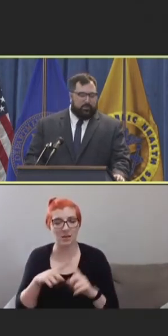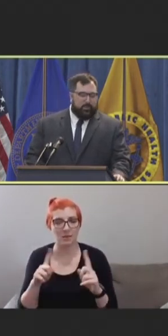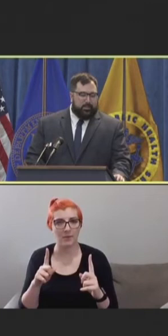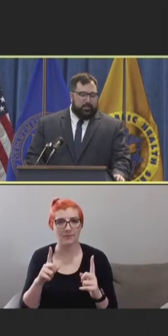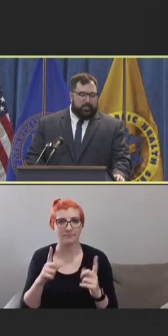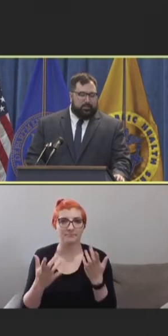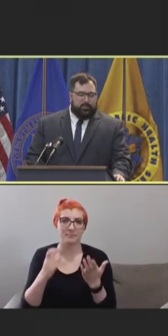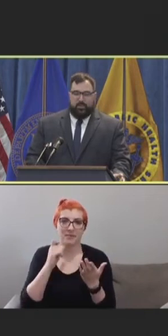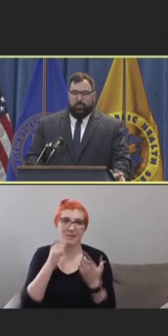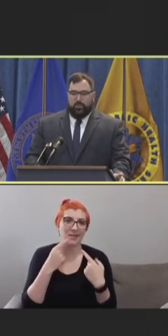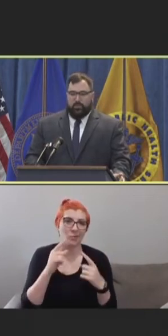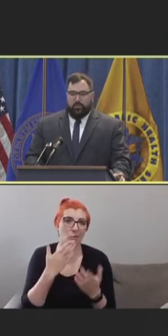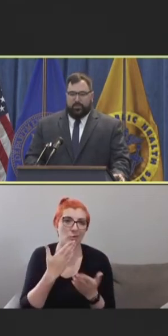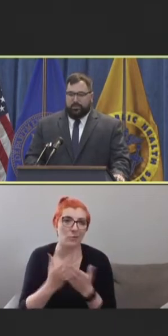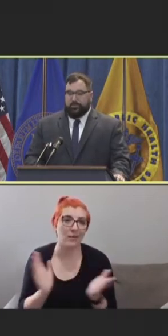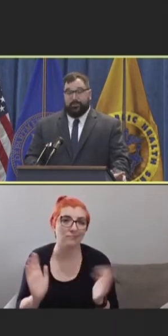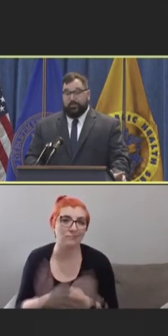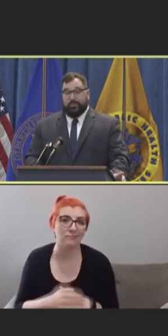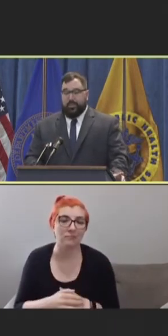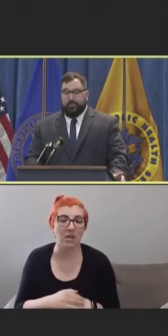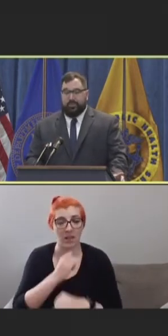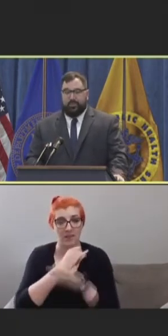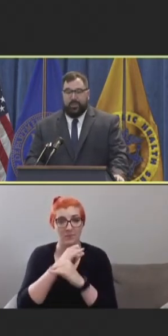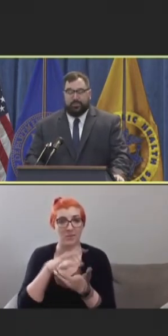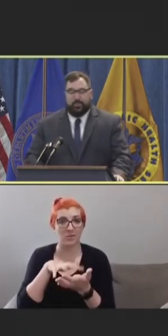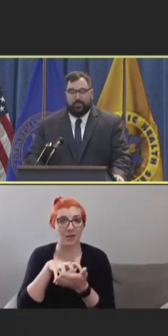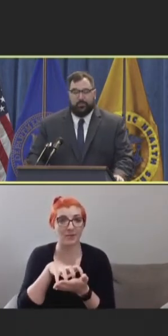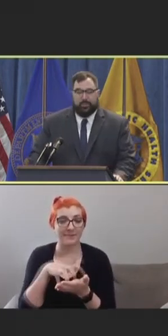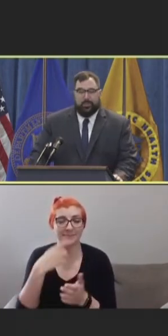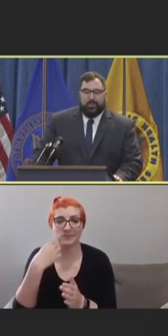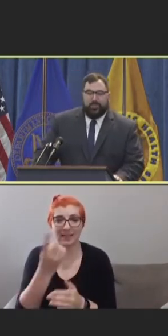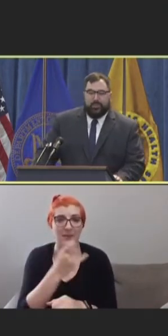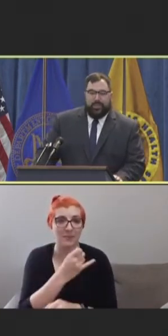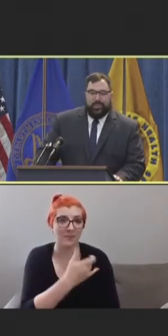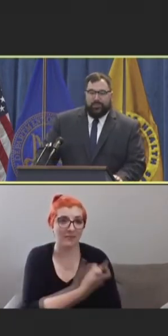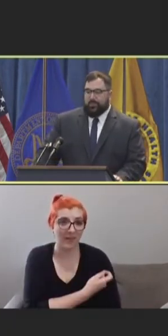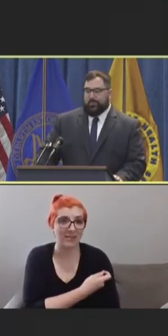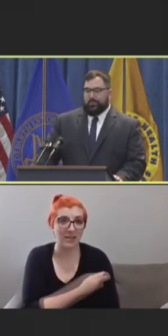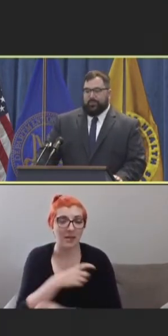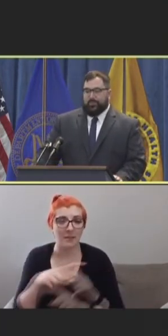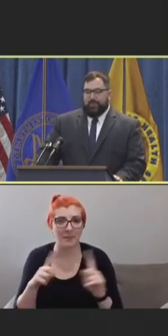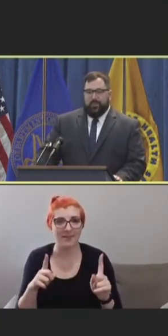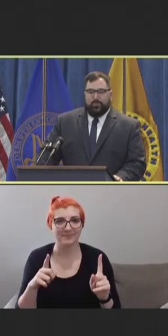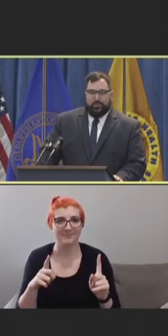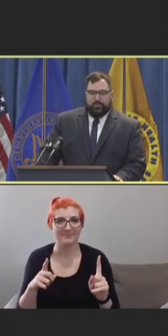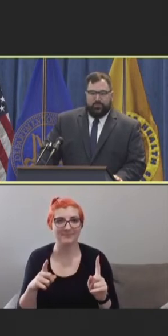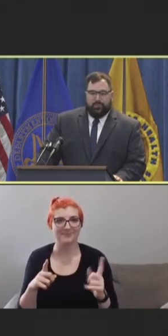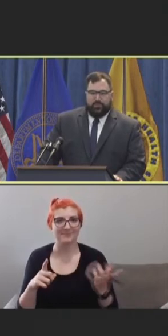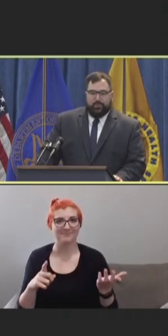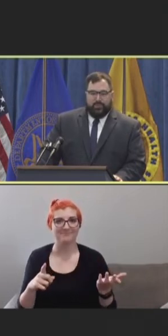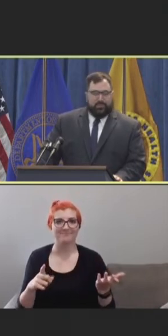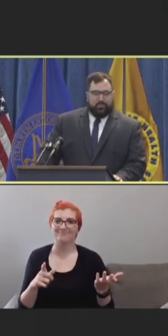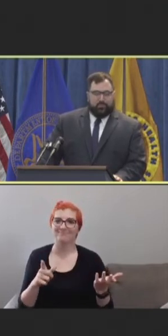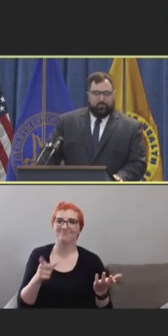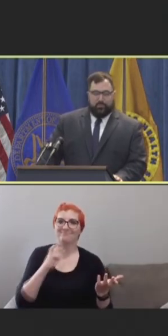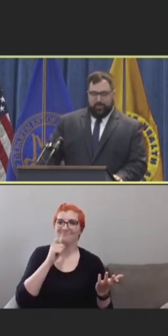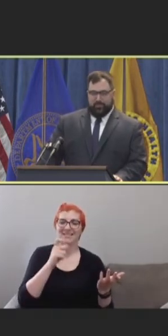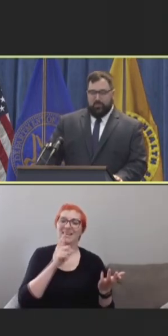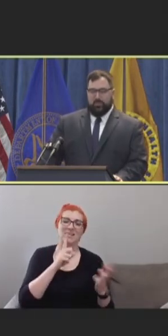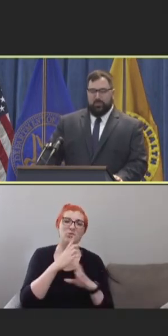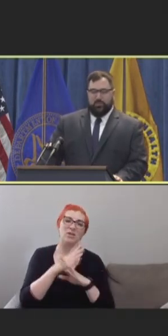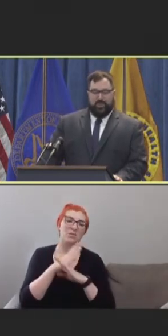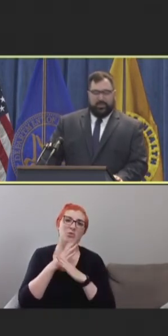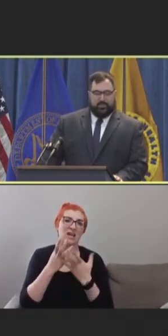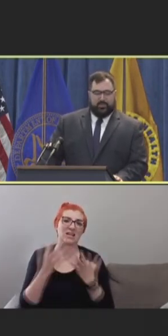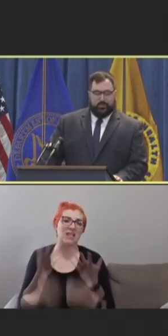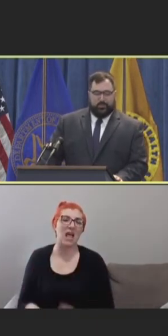well. And the immunocompromised, yeah, we tell them to get vaccinated, but they don't mount much of a protective response when